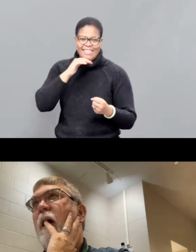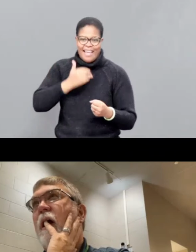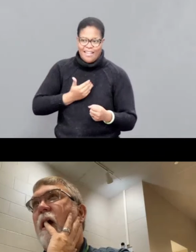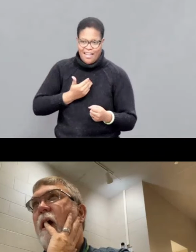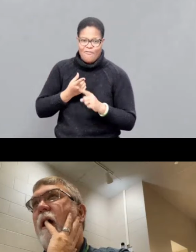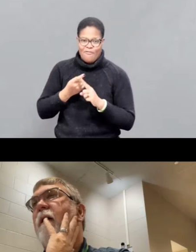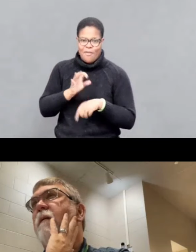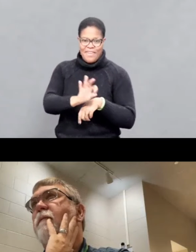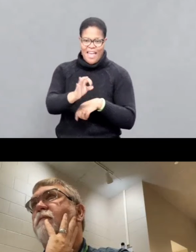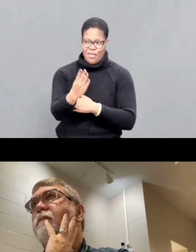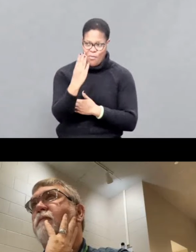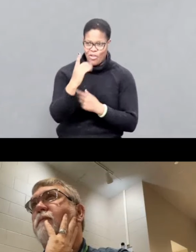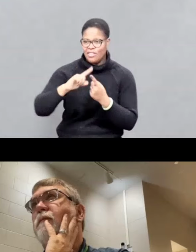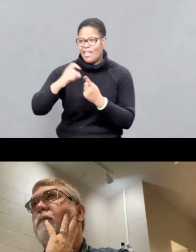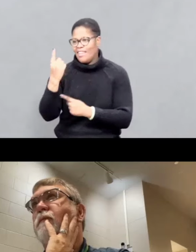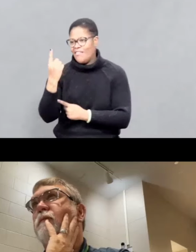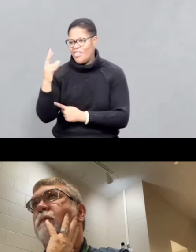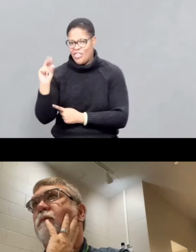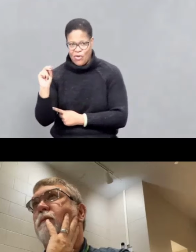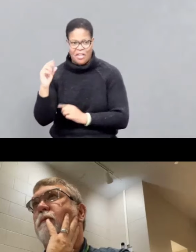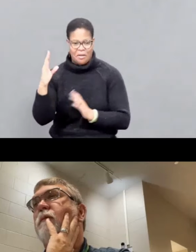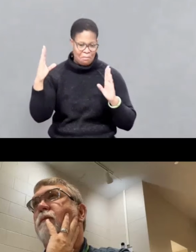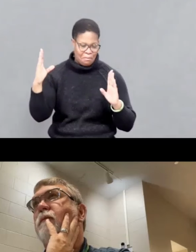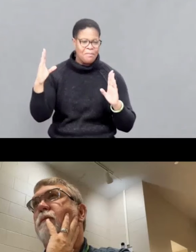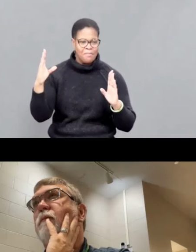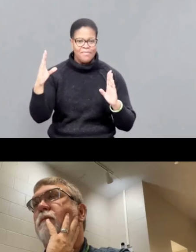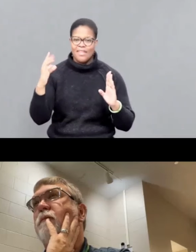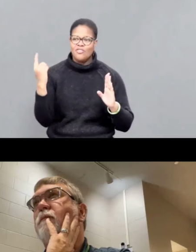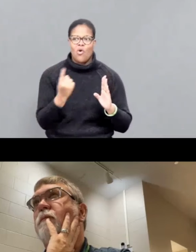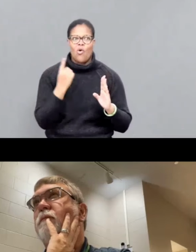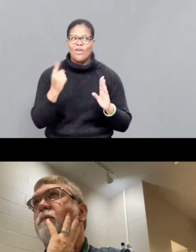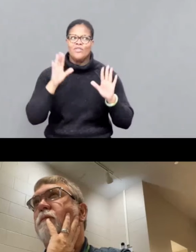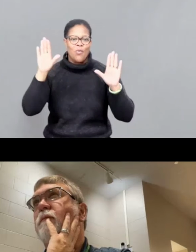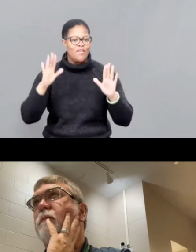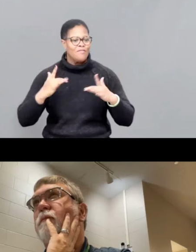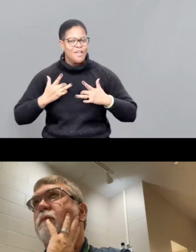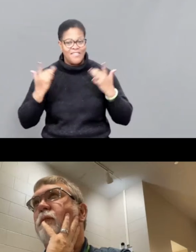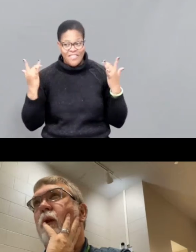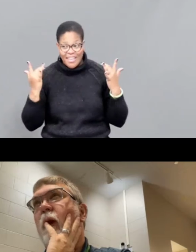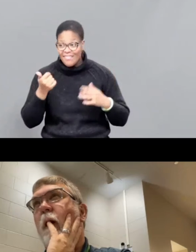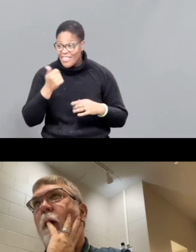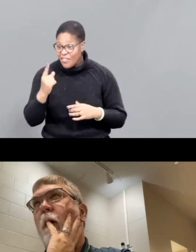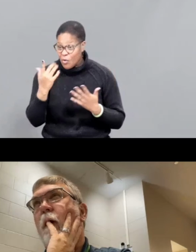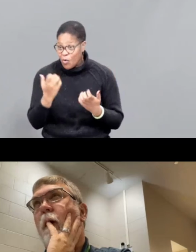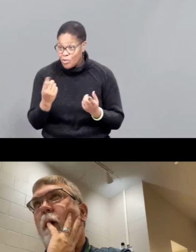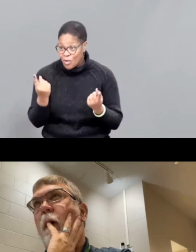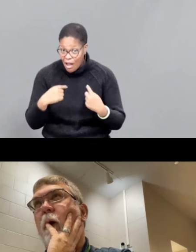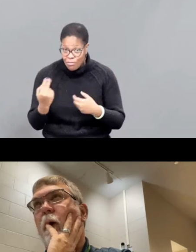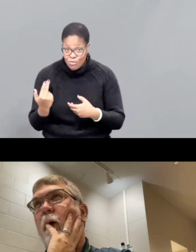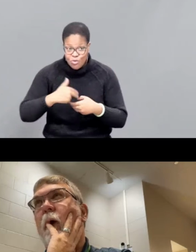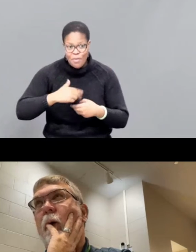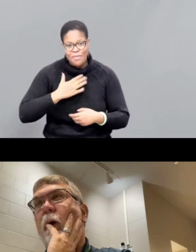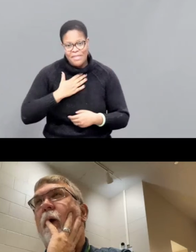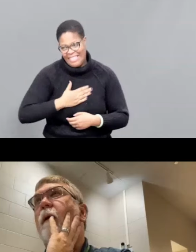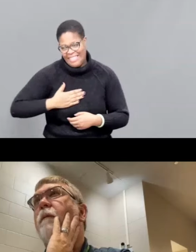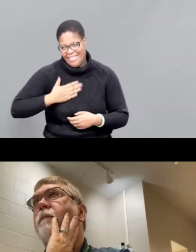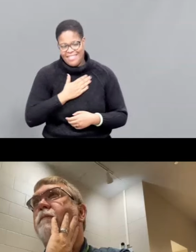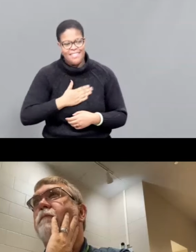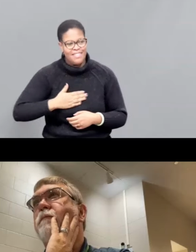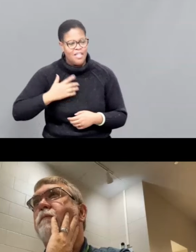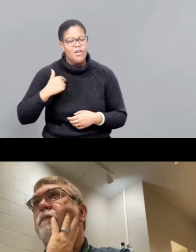from 9 o'clock until 11:30. And that is always a wonderful event. If any of you would like to join us, please do so.